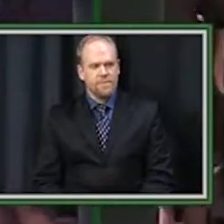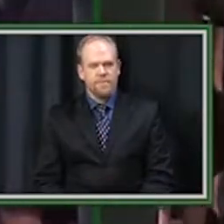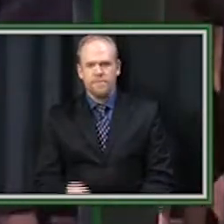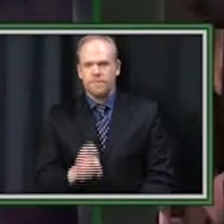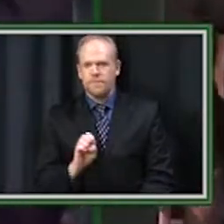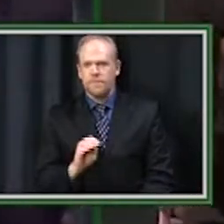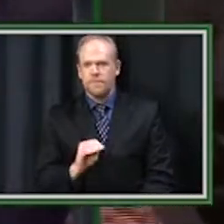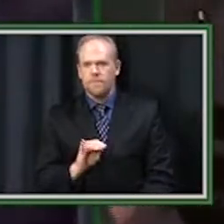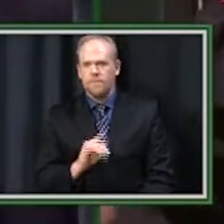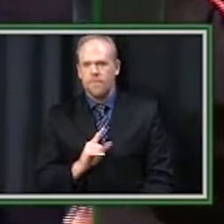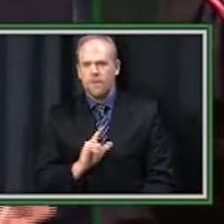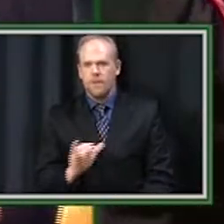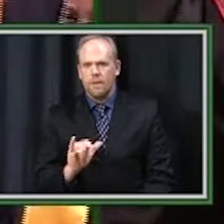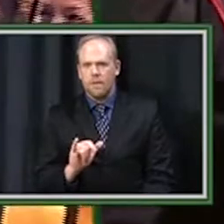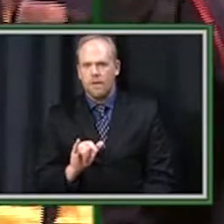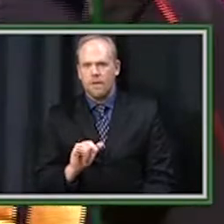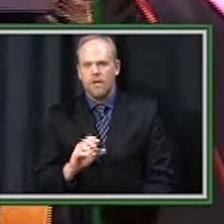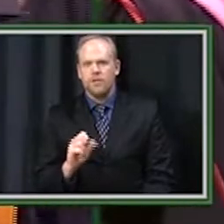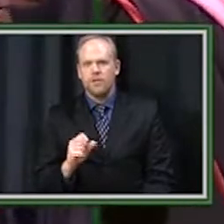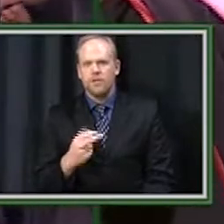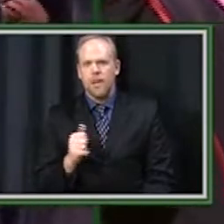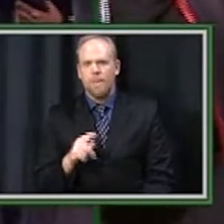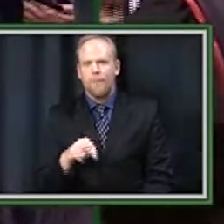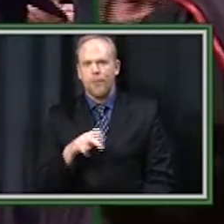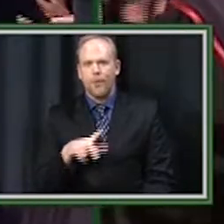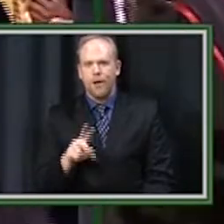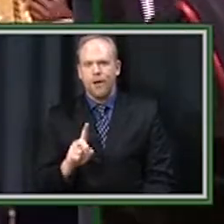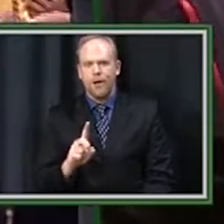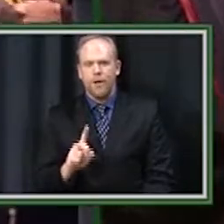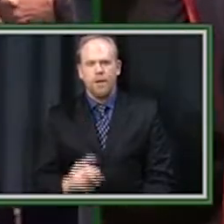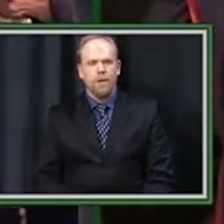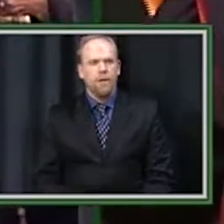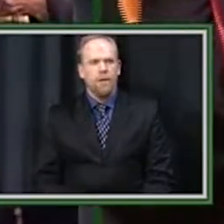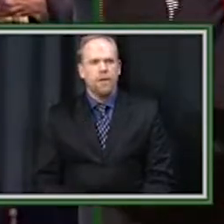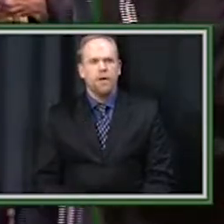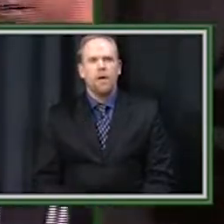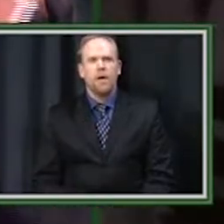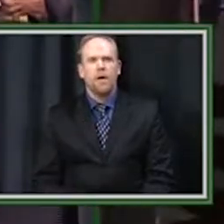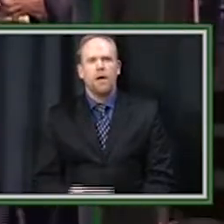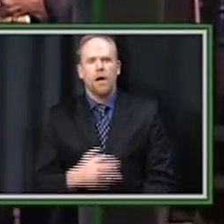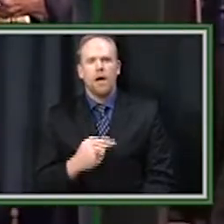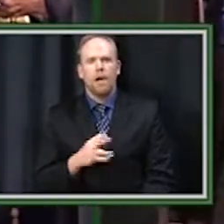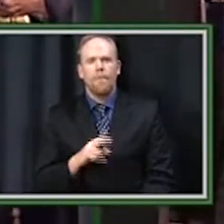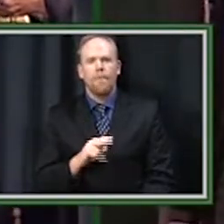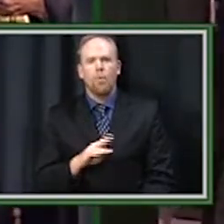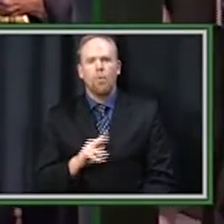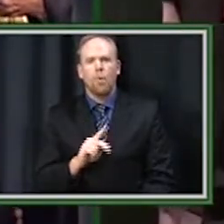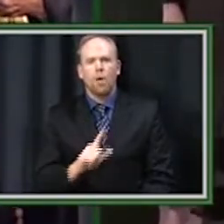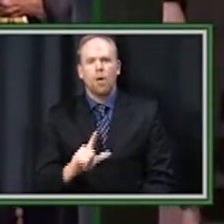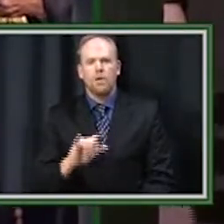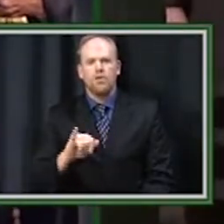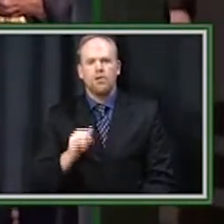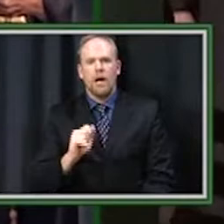Emily Ann Shepherd. Abu Jalil.